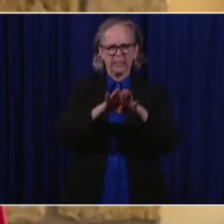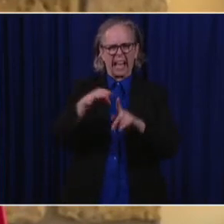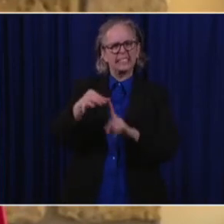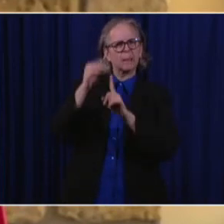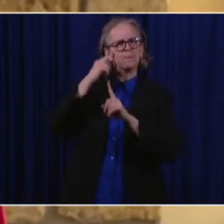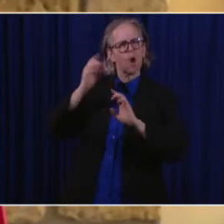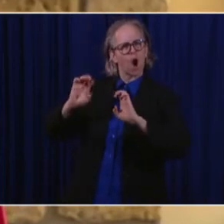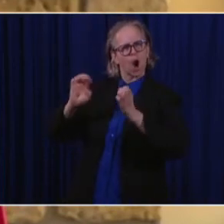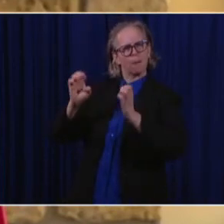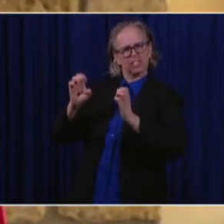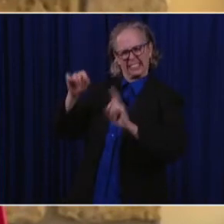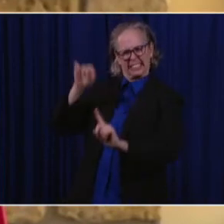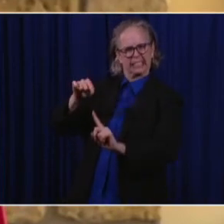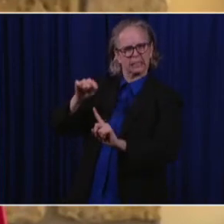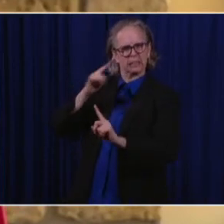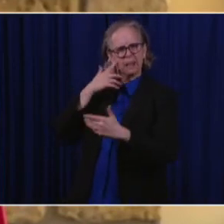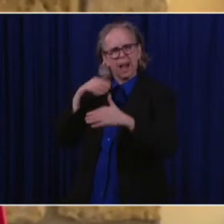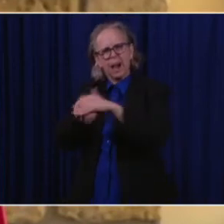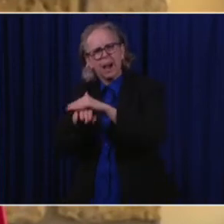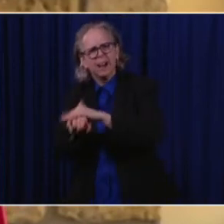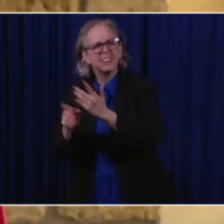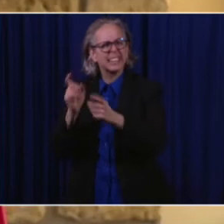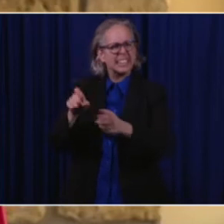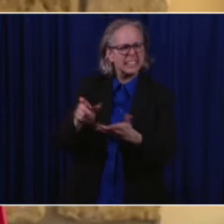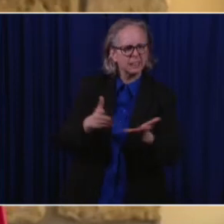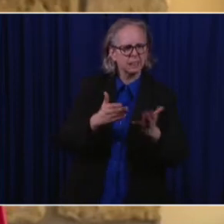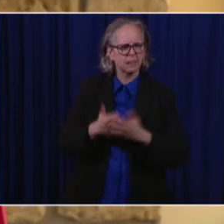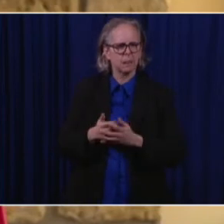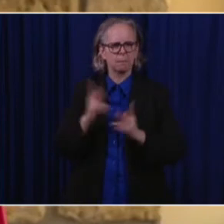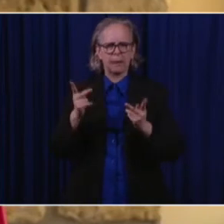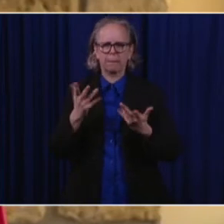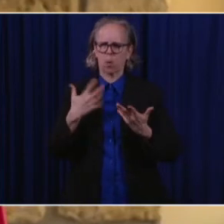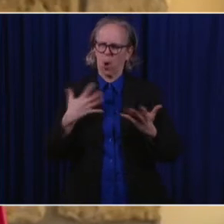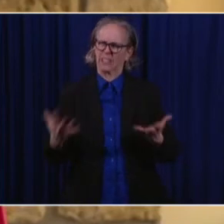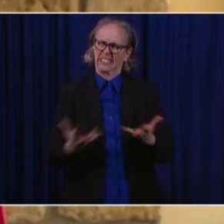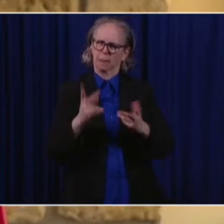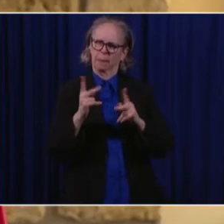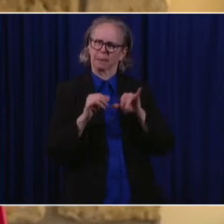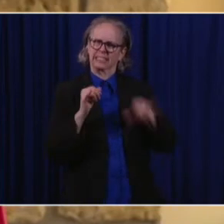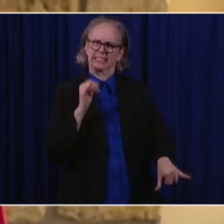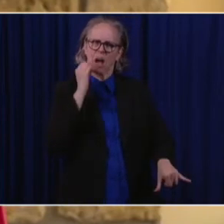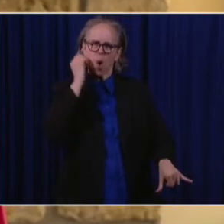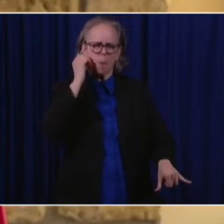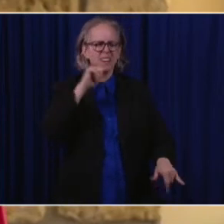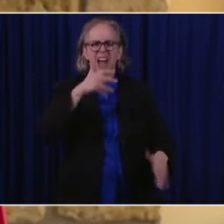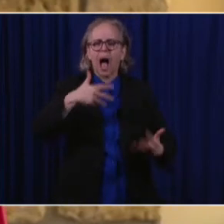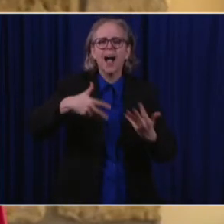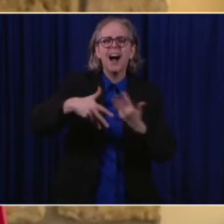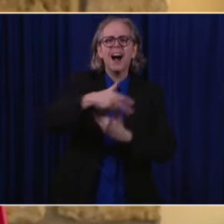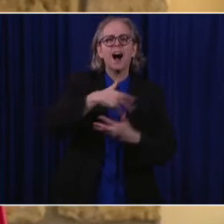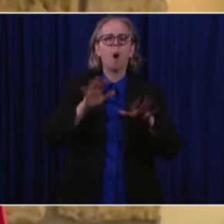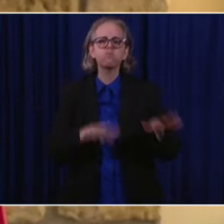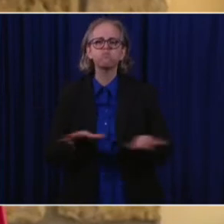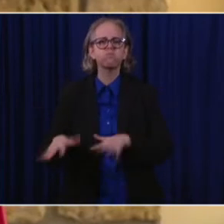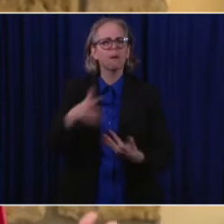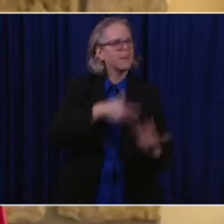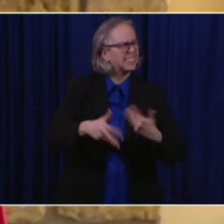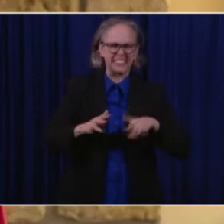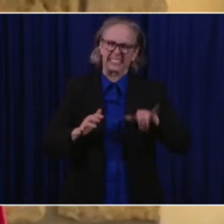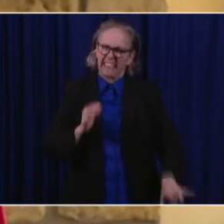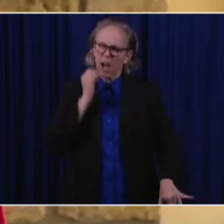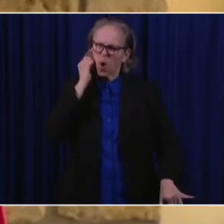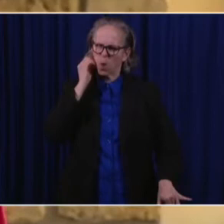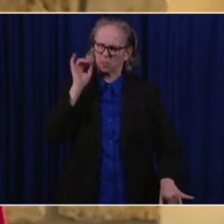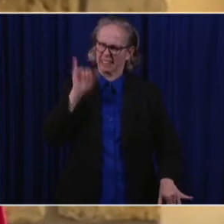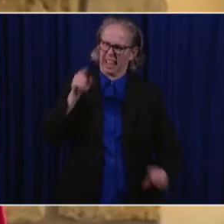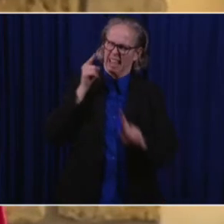stop interacting with other people and go home at 10 o'clock. What we do know, and can't be